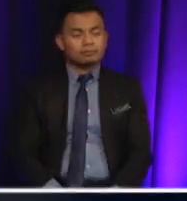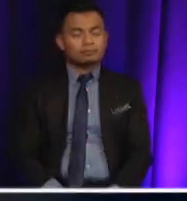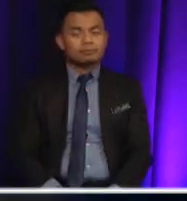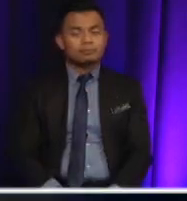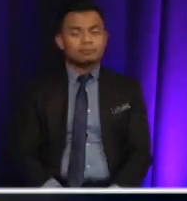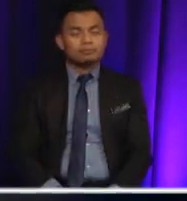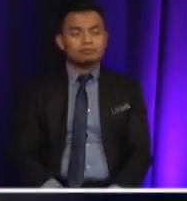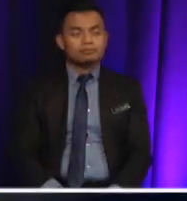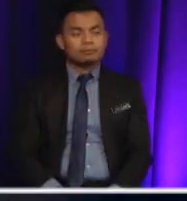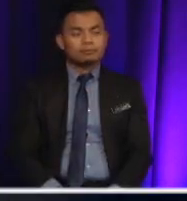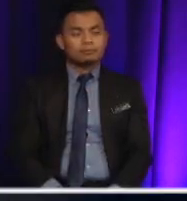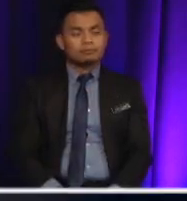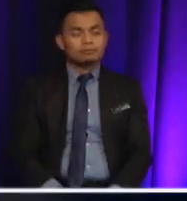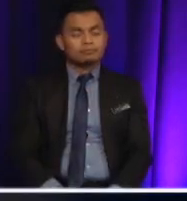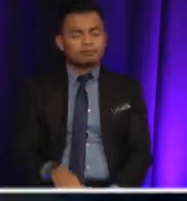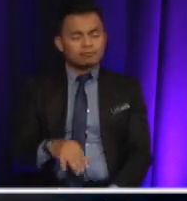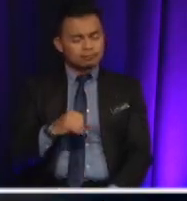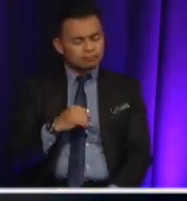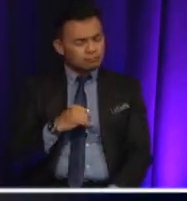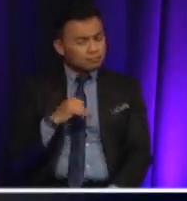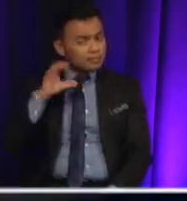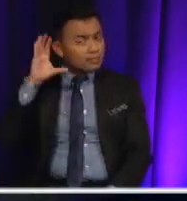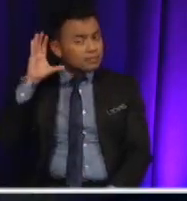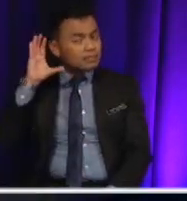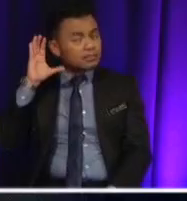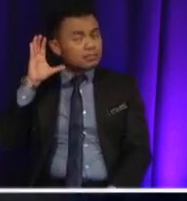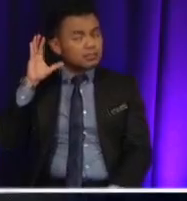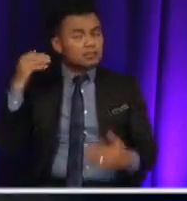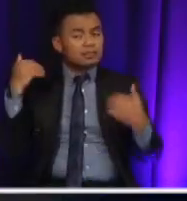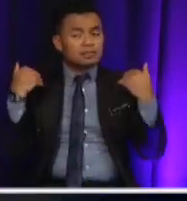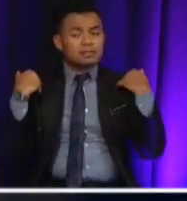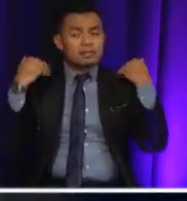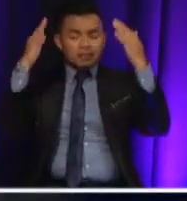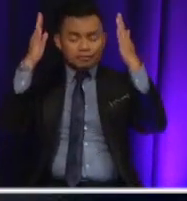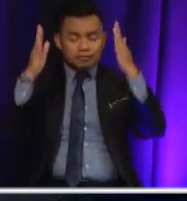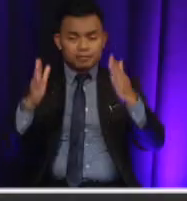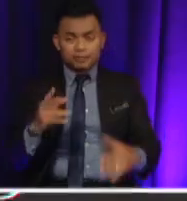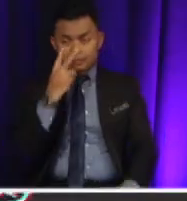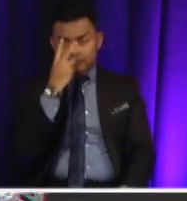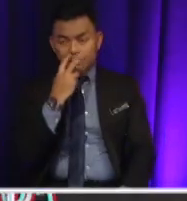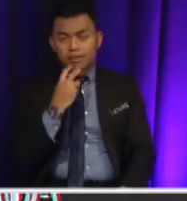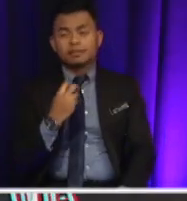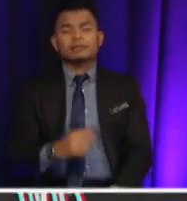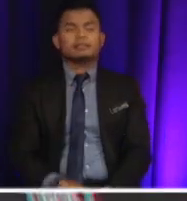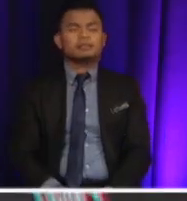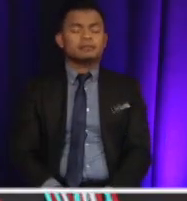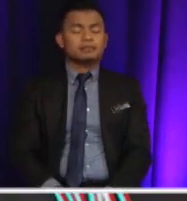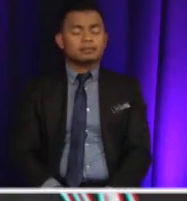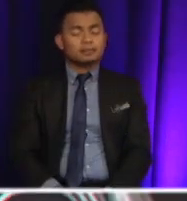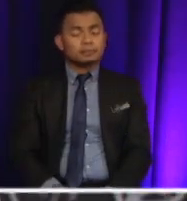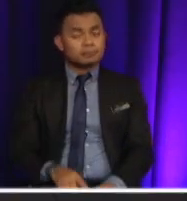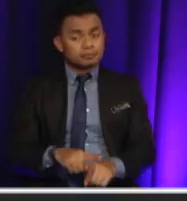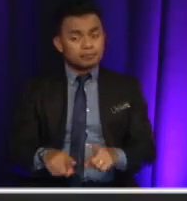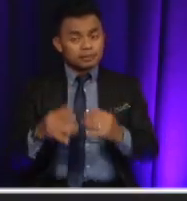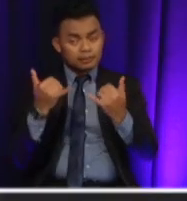2. Yes. I heard somebody cry in anger or in pain. But now I ask